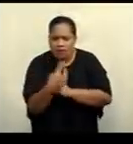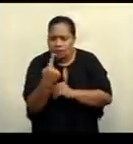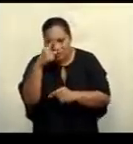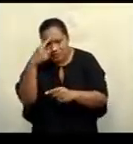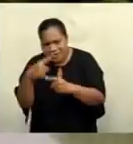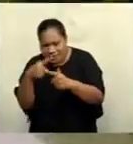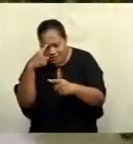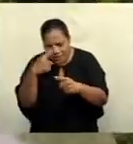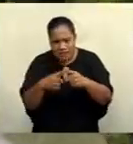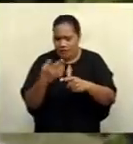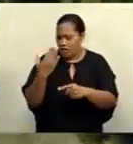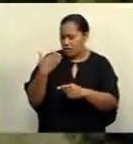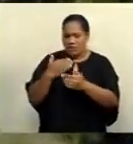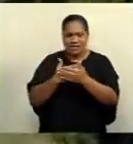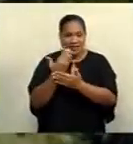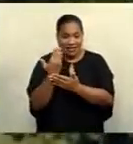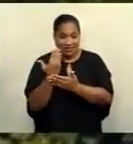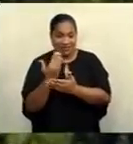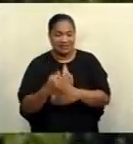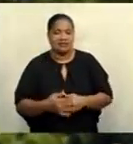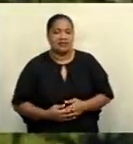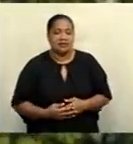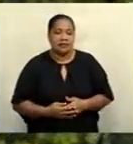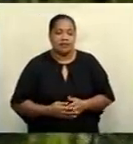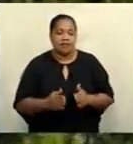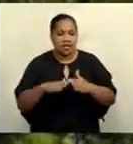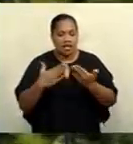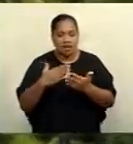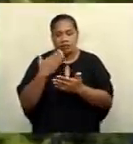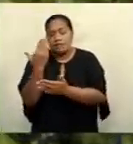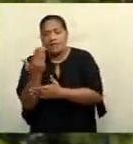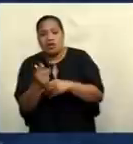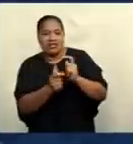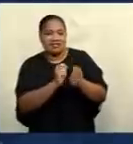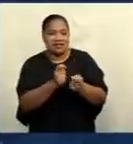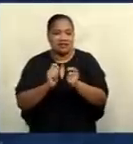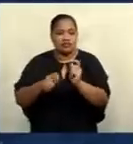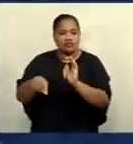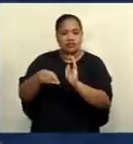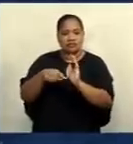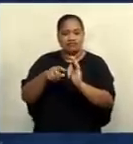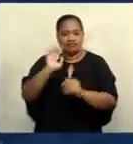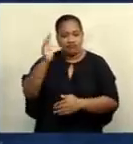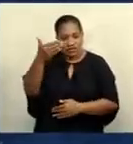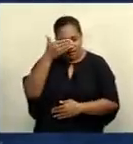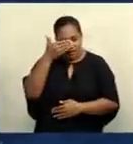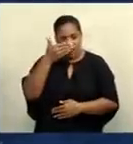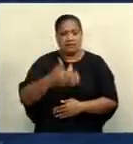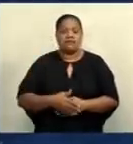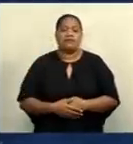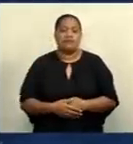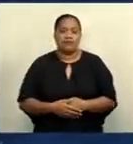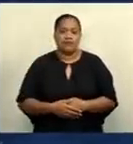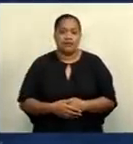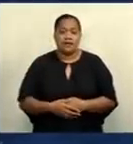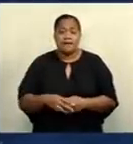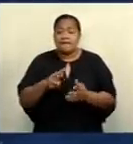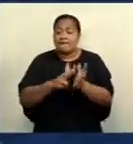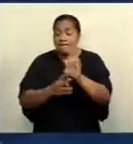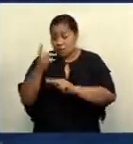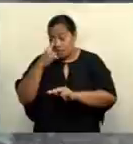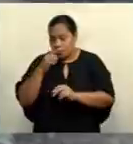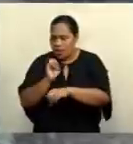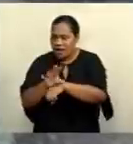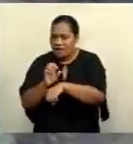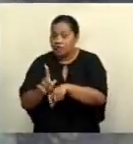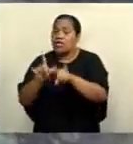few days. Natiri says they are relying on test results. Villagers have been advised to stay indoors and they